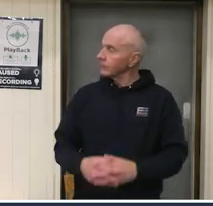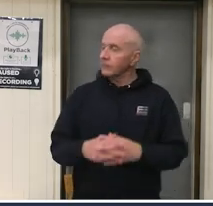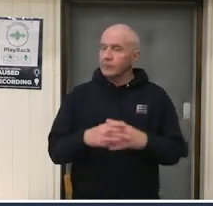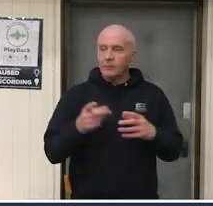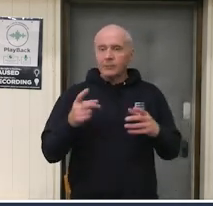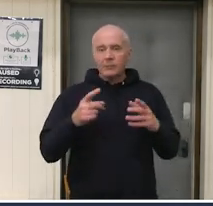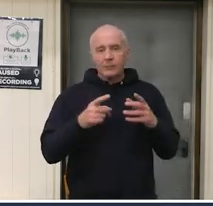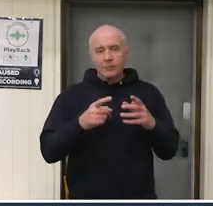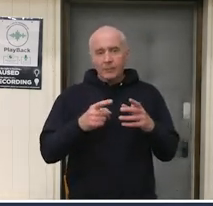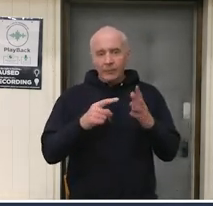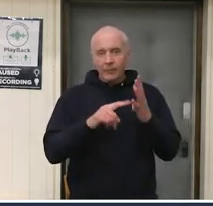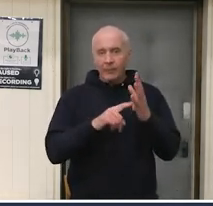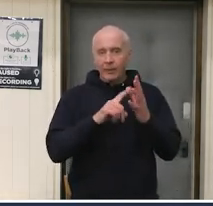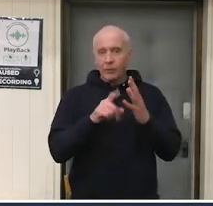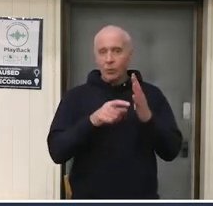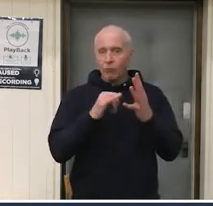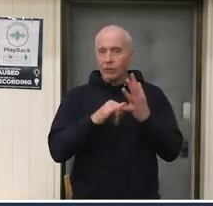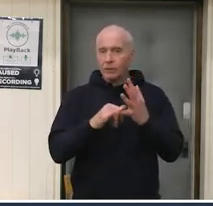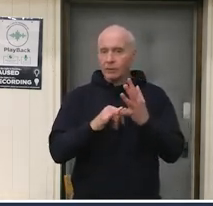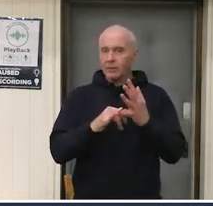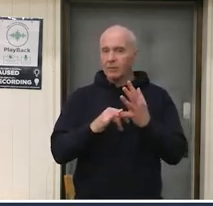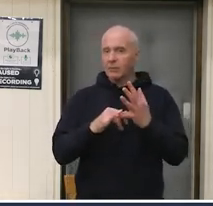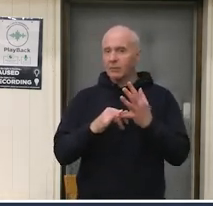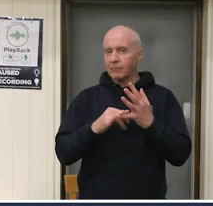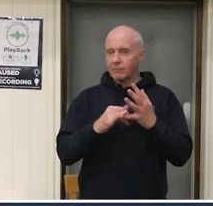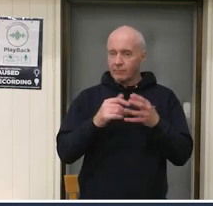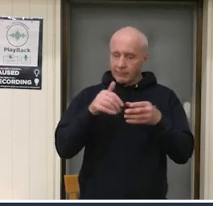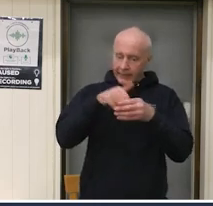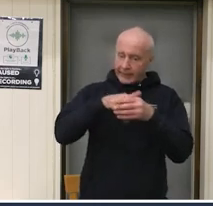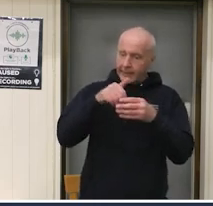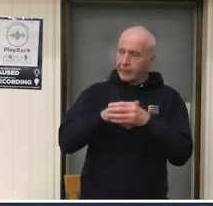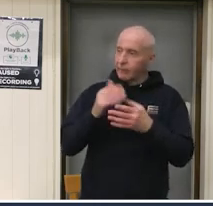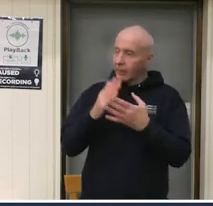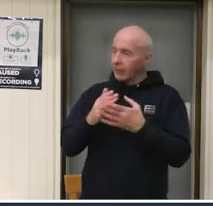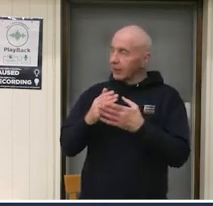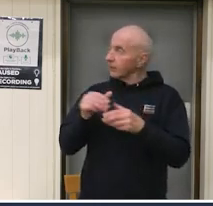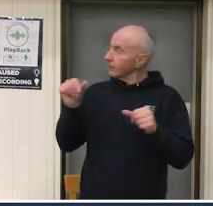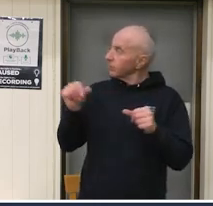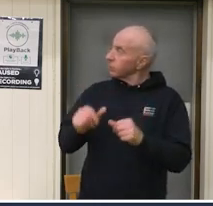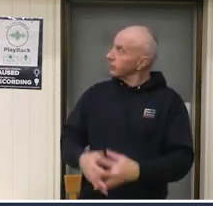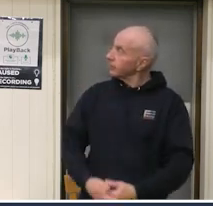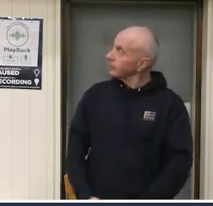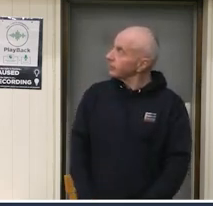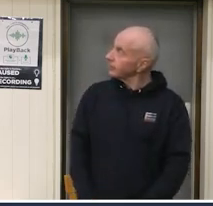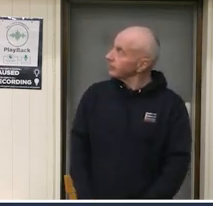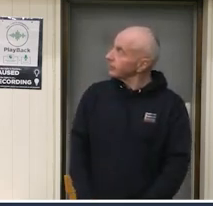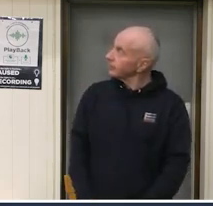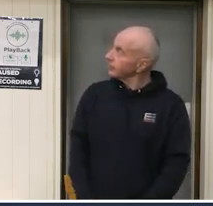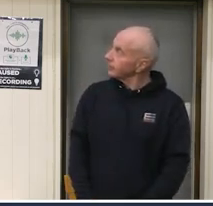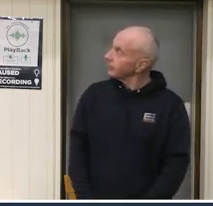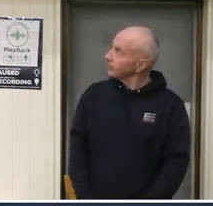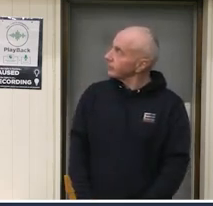very long, some seconds, right? So this is what it looks like.